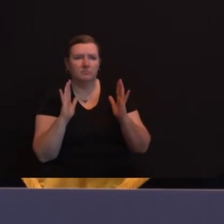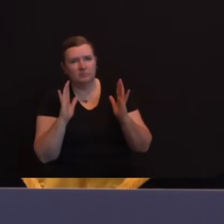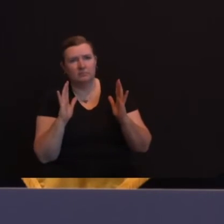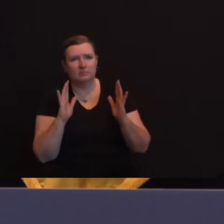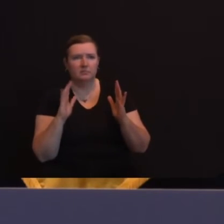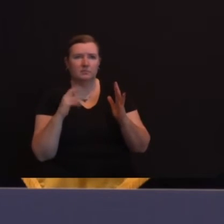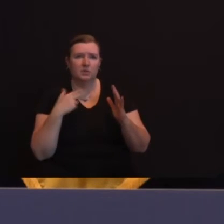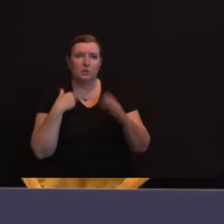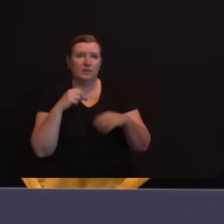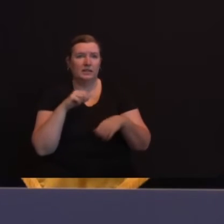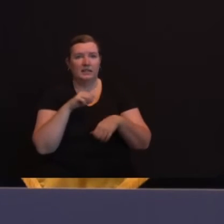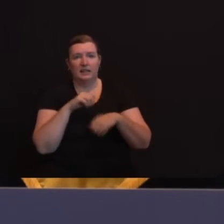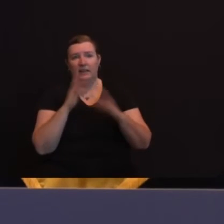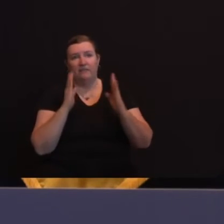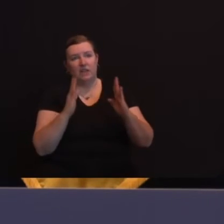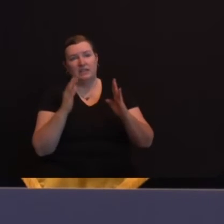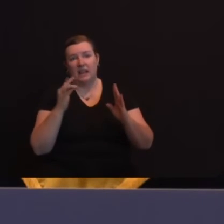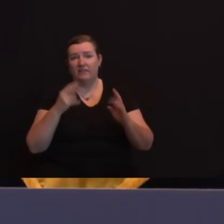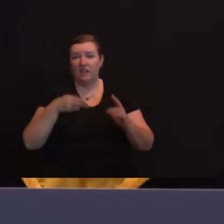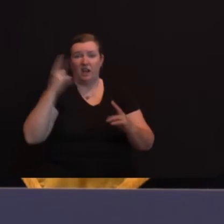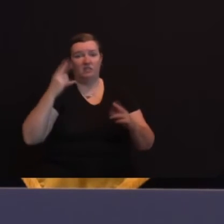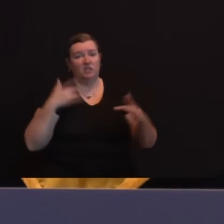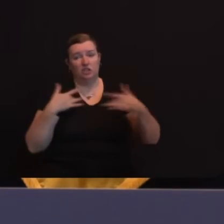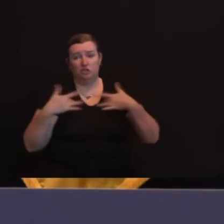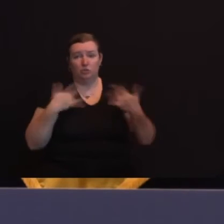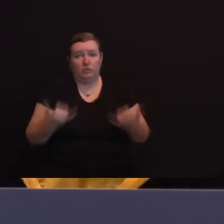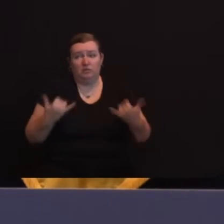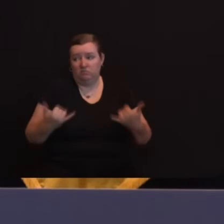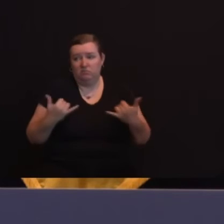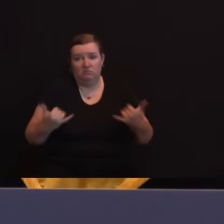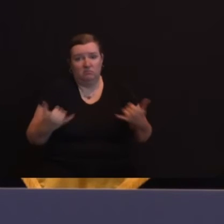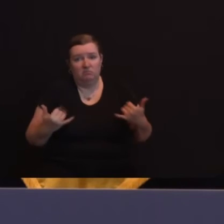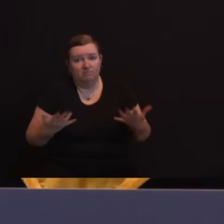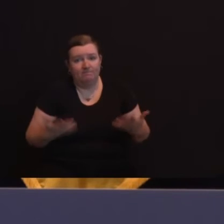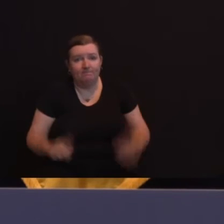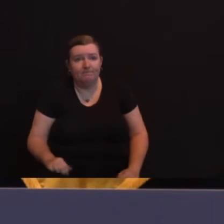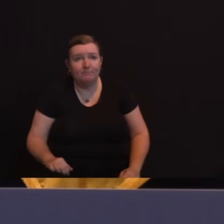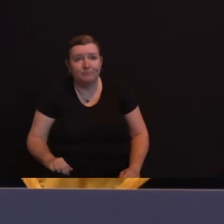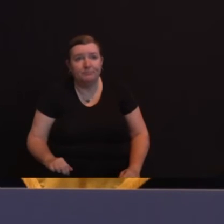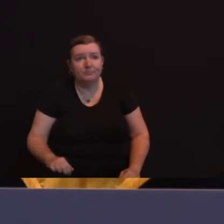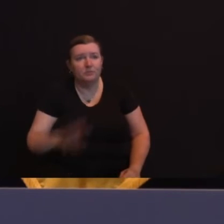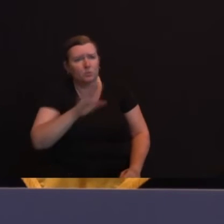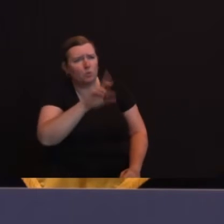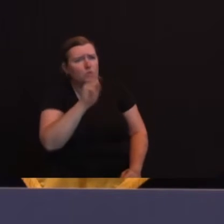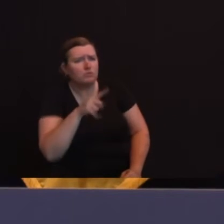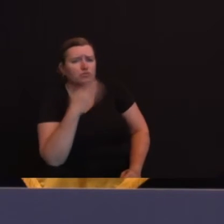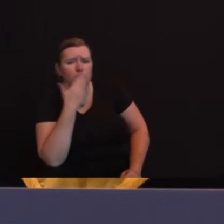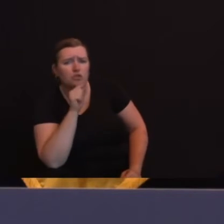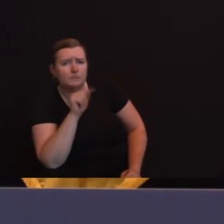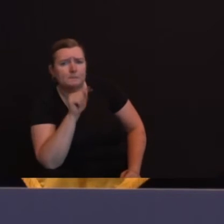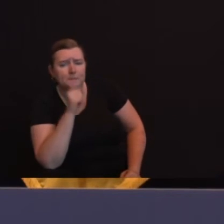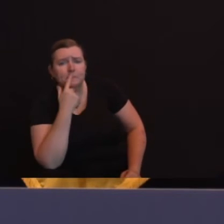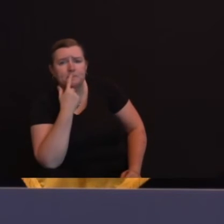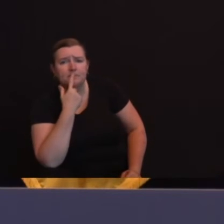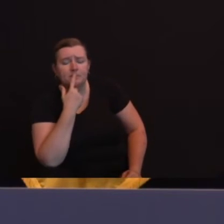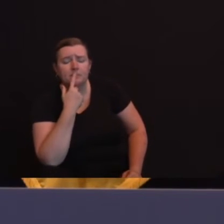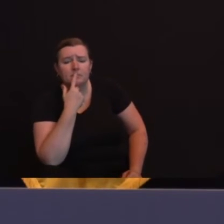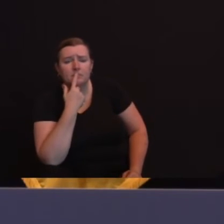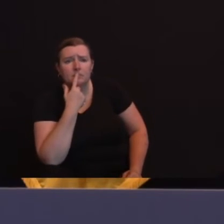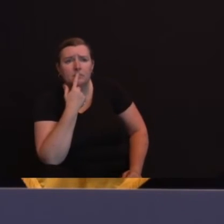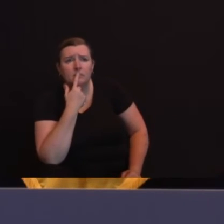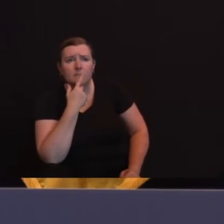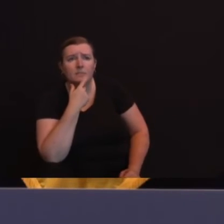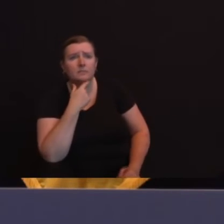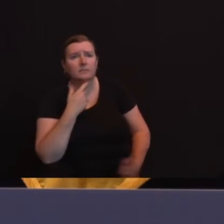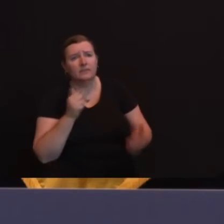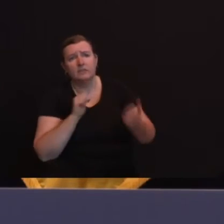would say, is the way I would put it. I think your question is a good one, but I think we've sort of addressed it on